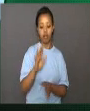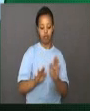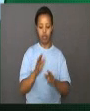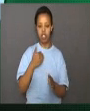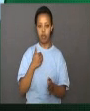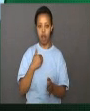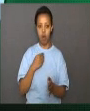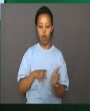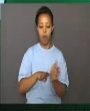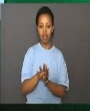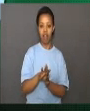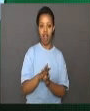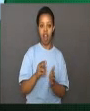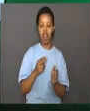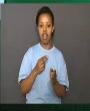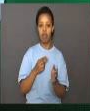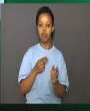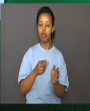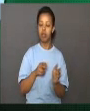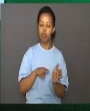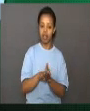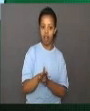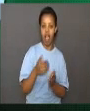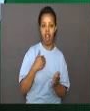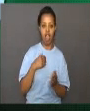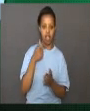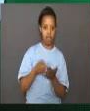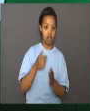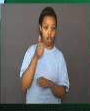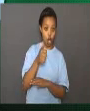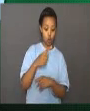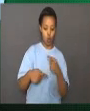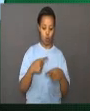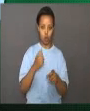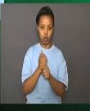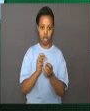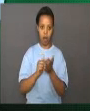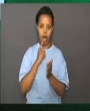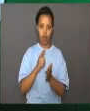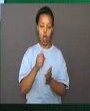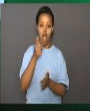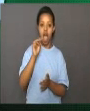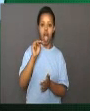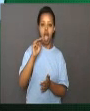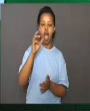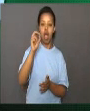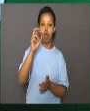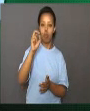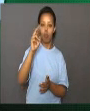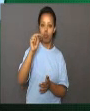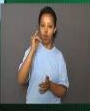Bacteria known as Nitrosomonas convert ammonia and ammonium to